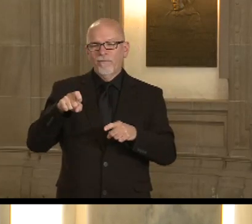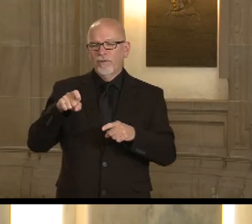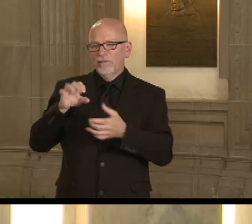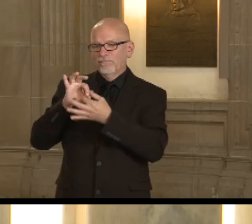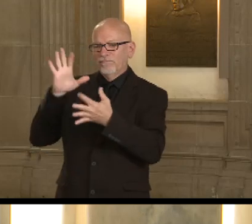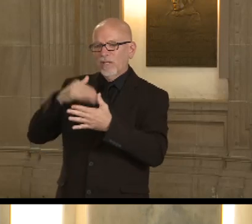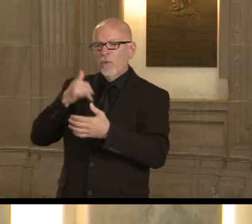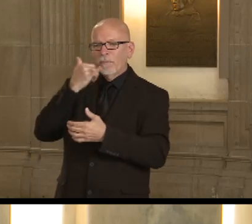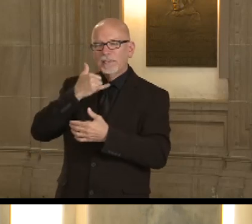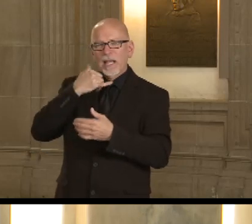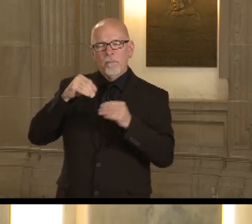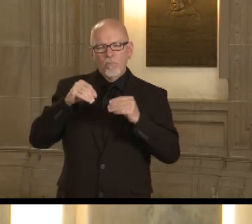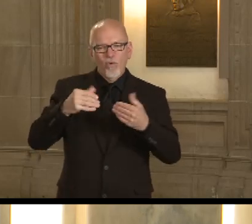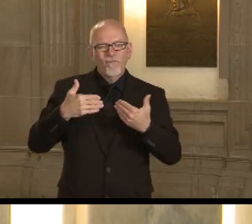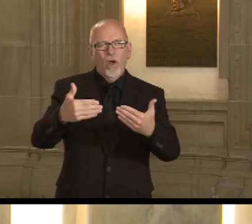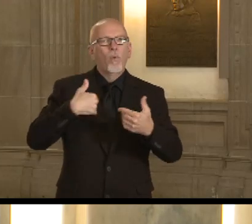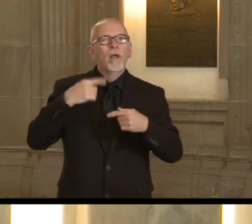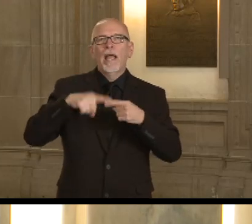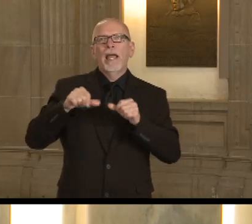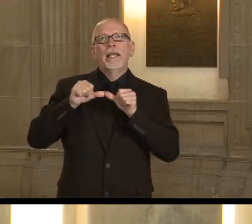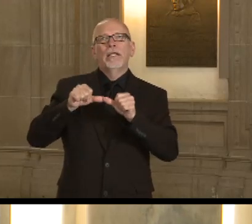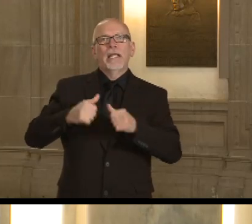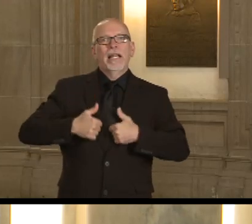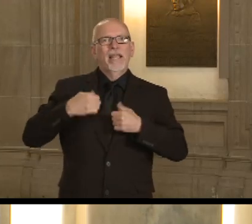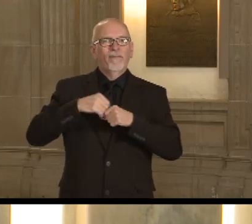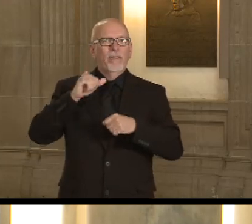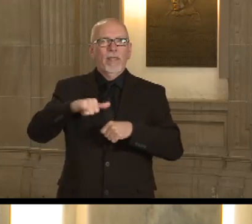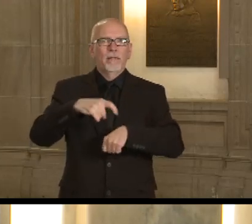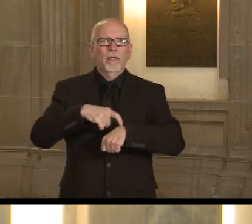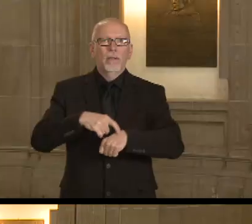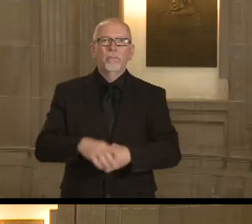mistakes and move on. We can't continue to live in that period.